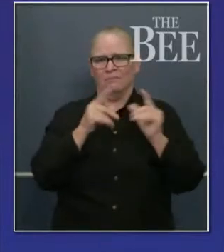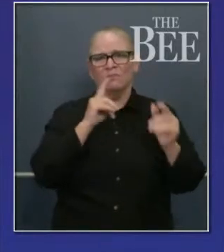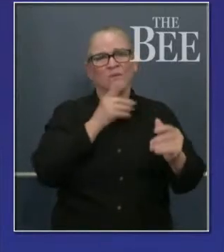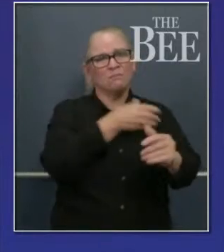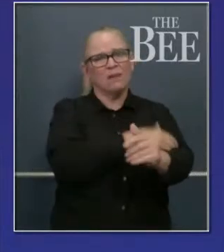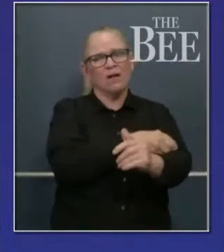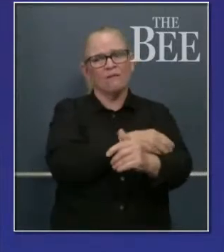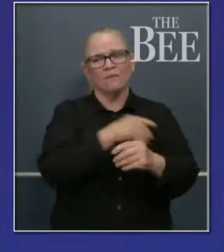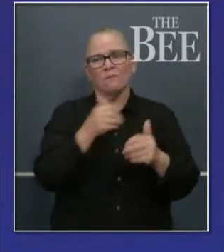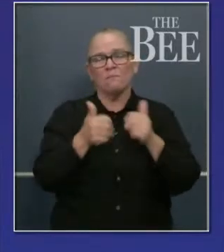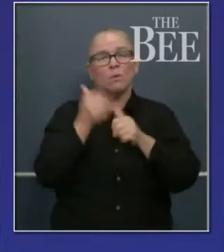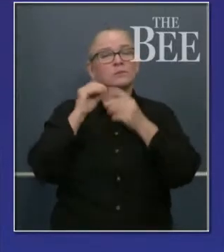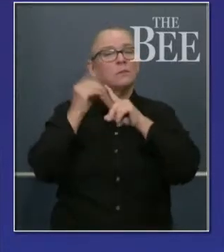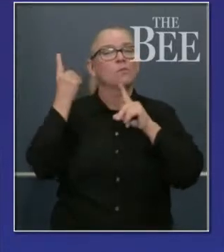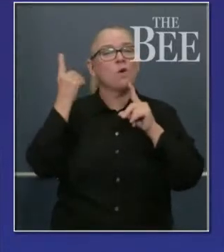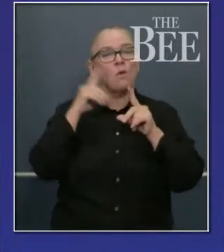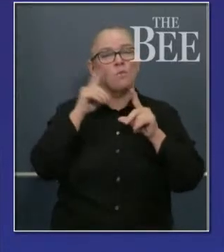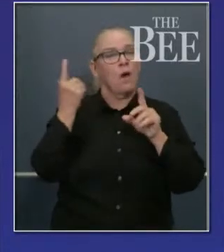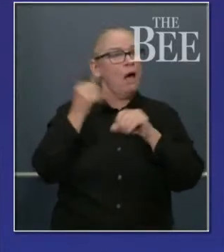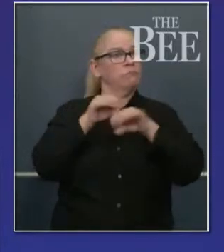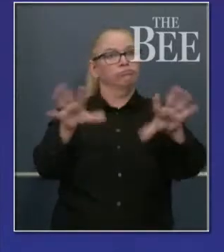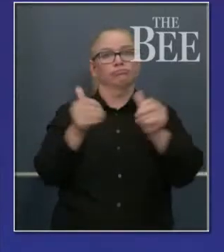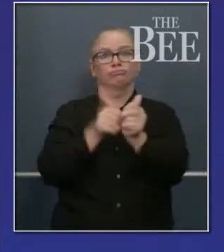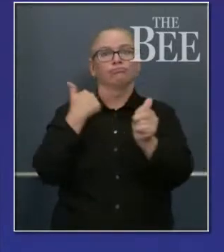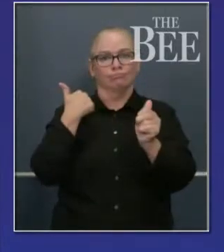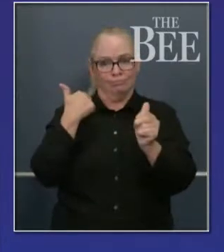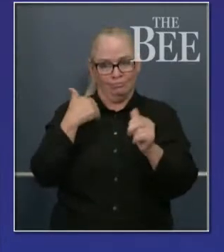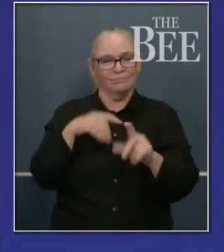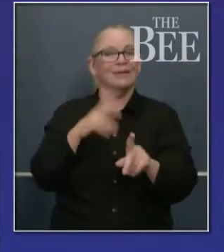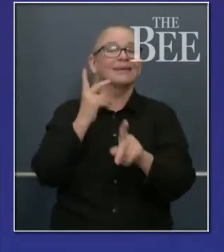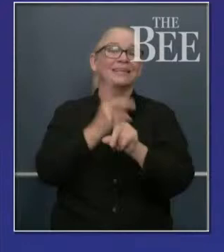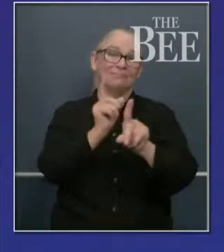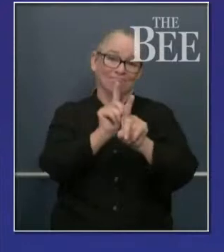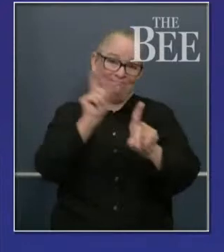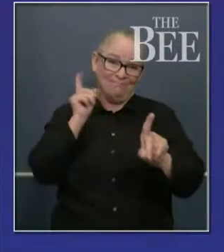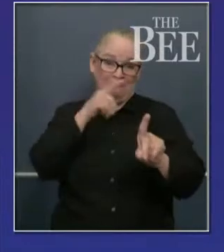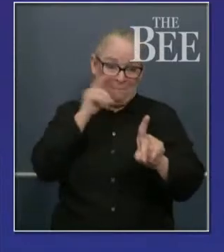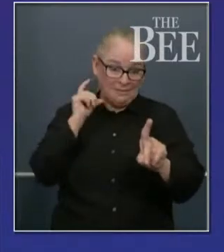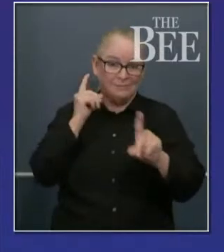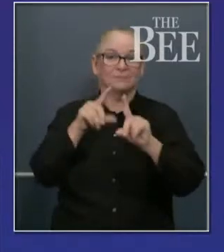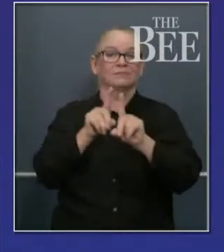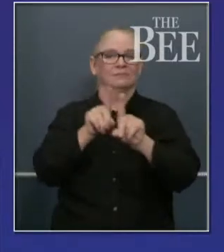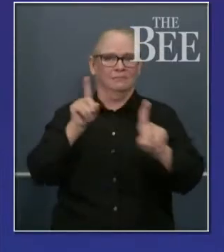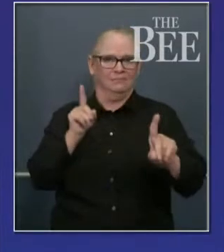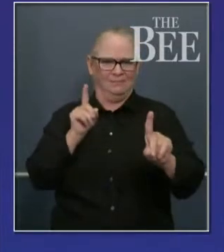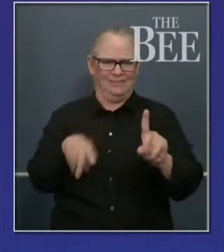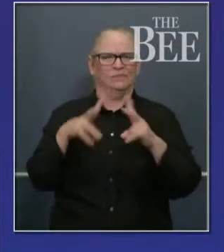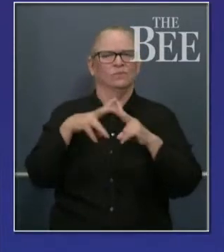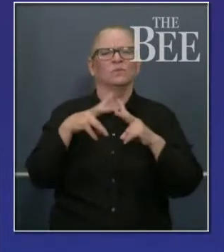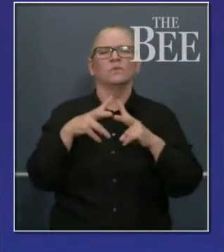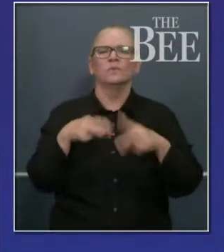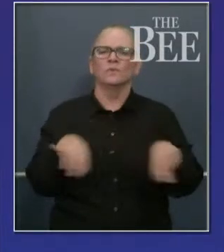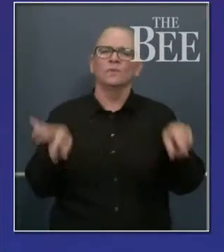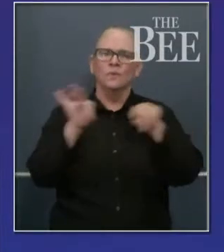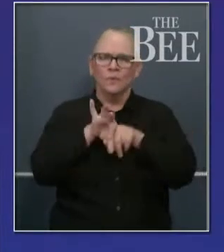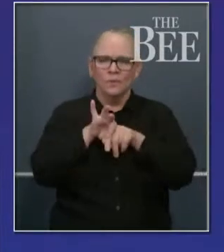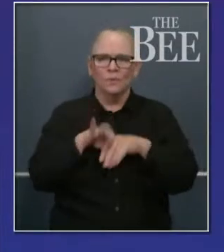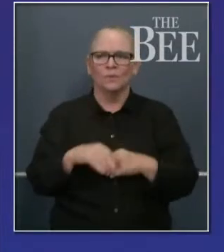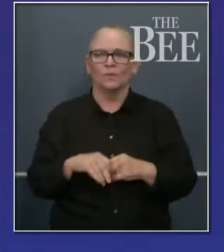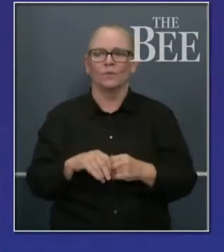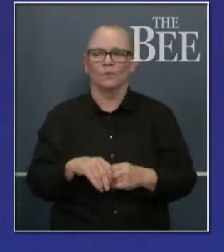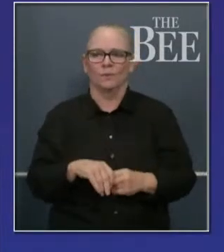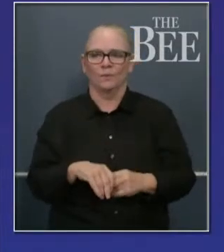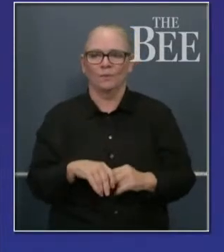covering. Again, importance of physically distancing as we start to modify these stay-at-home orders, as we move into